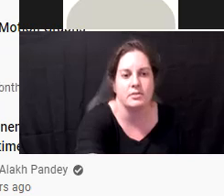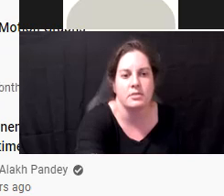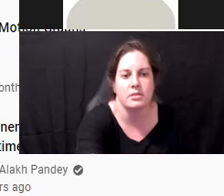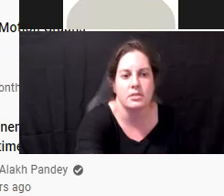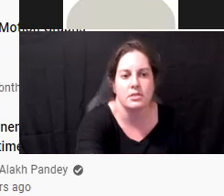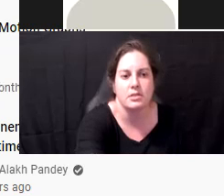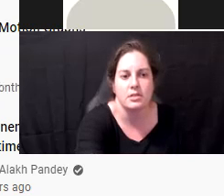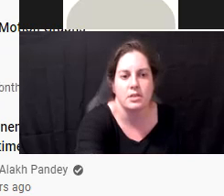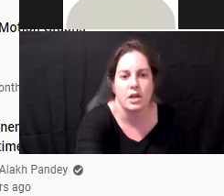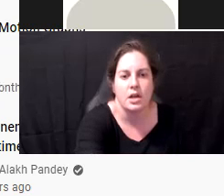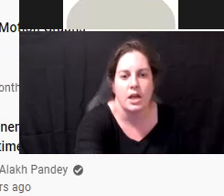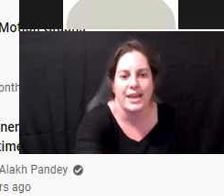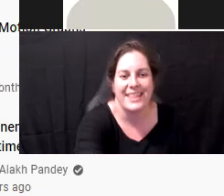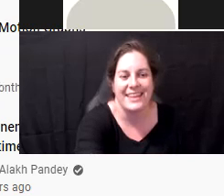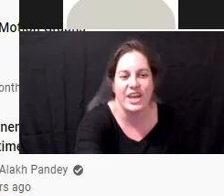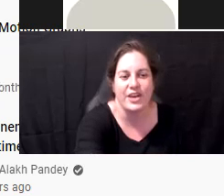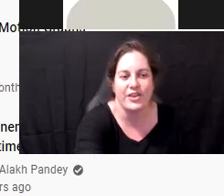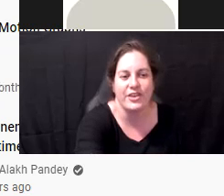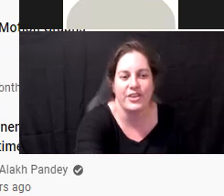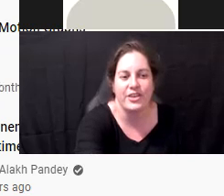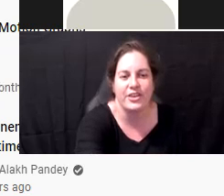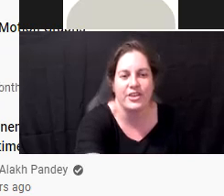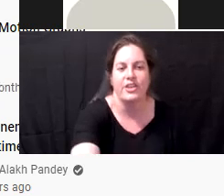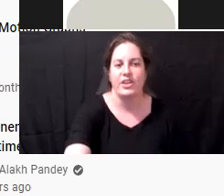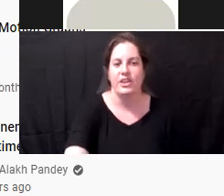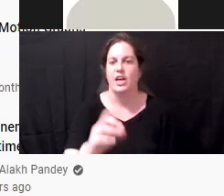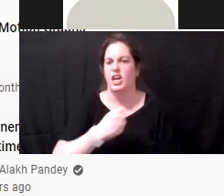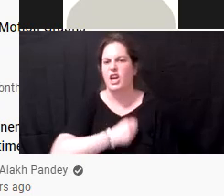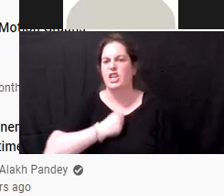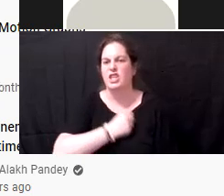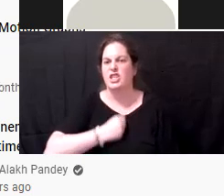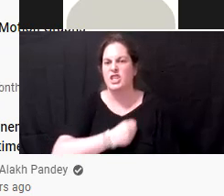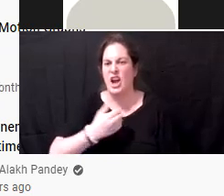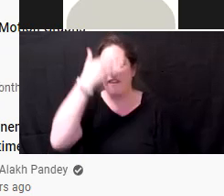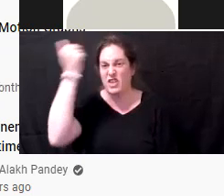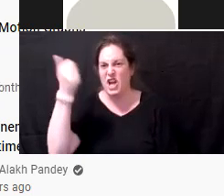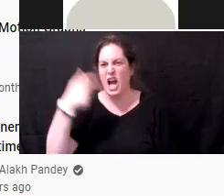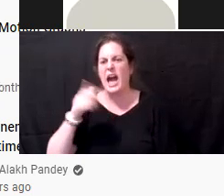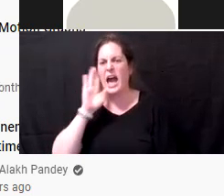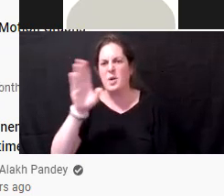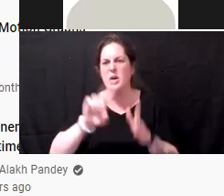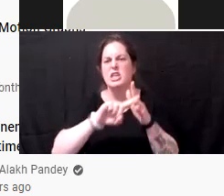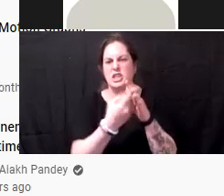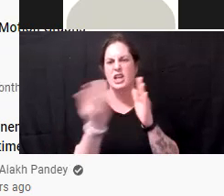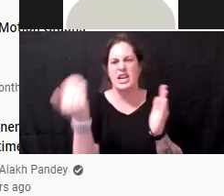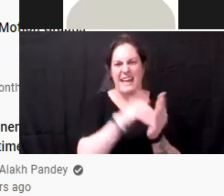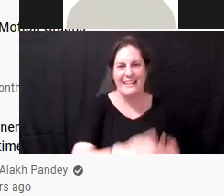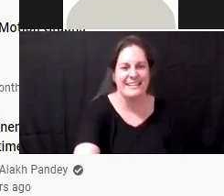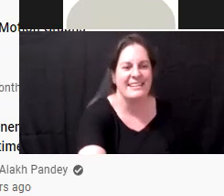on? Absolutely. Thank you. Sorry about that. I'll start it over just to make sure.